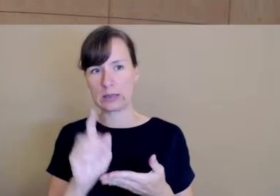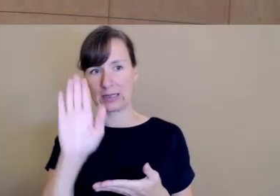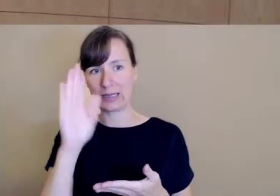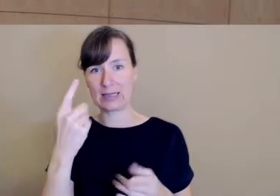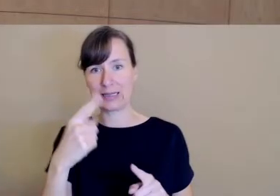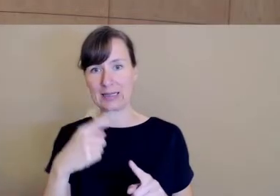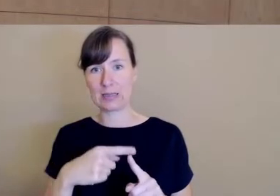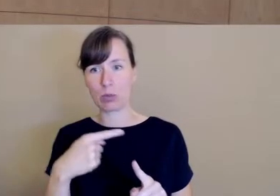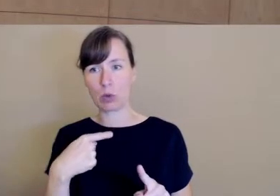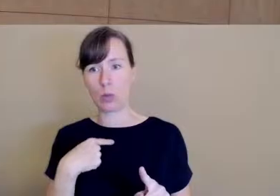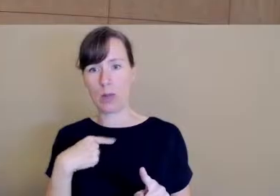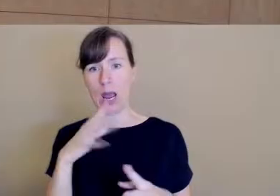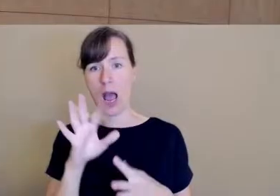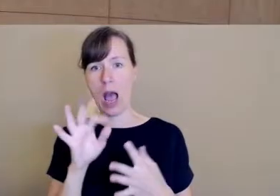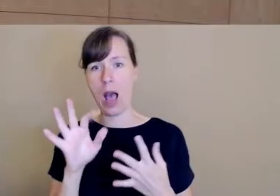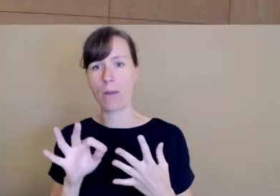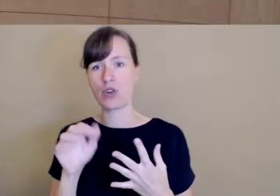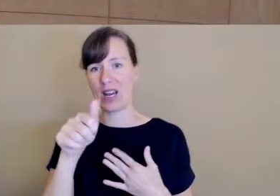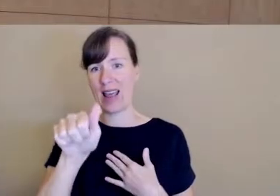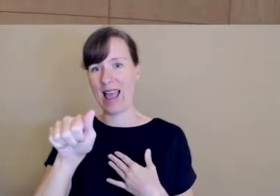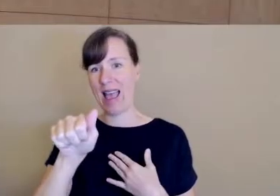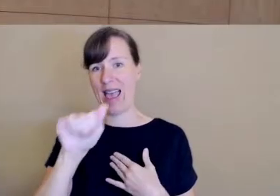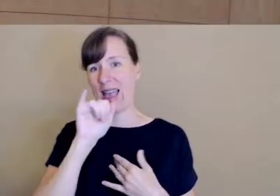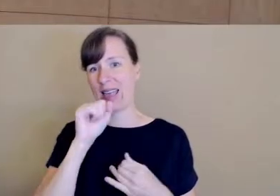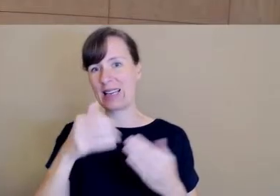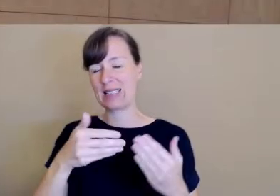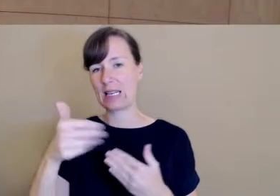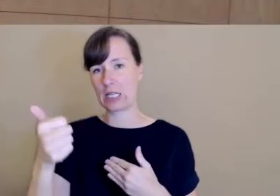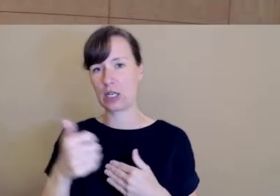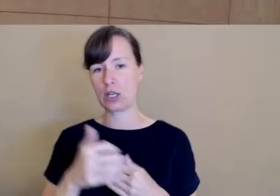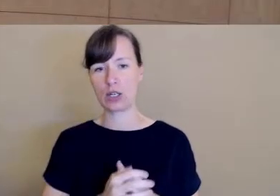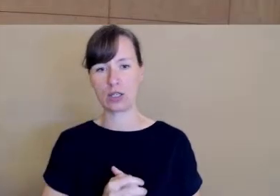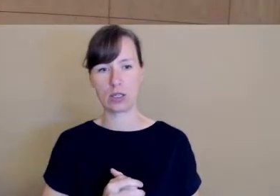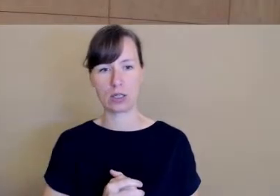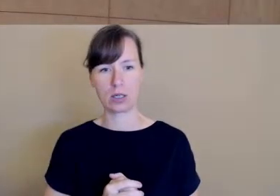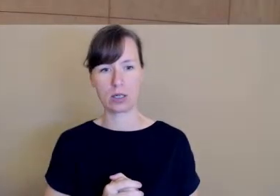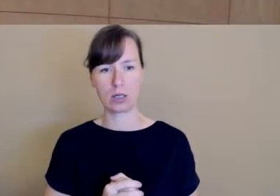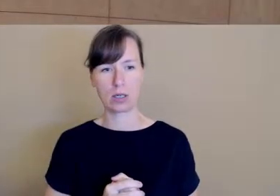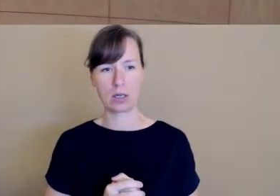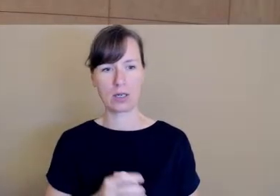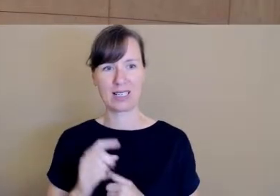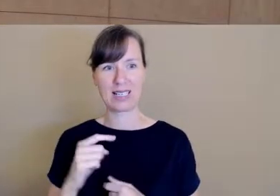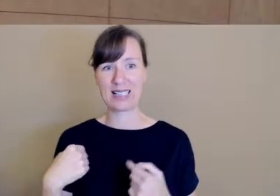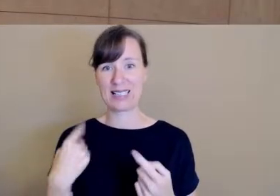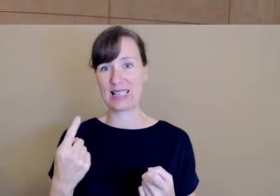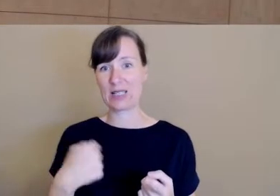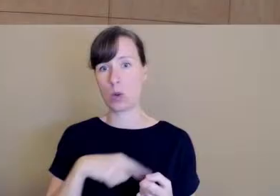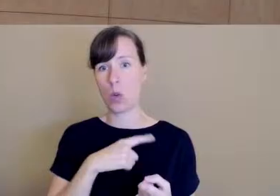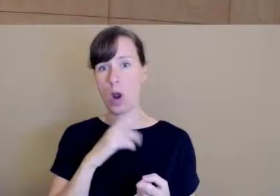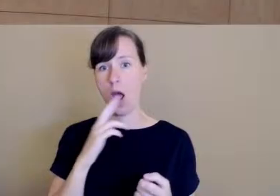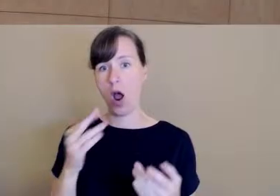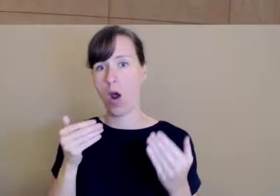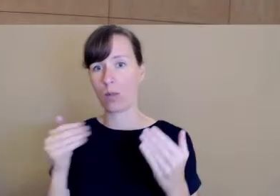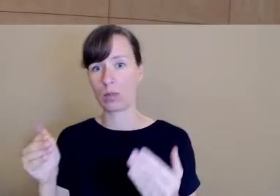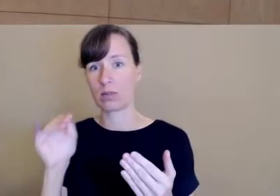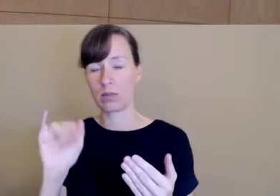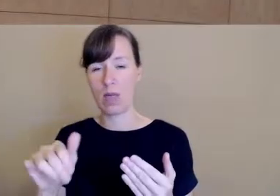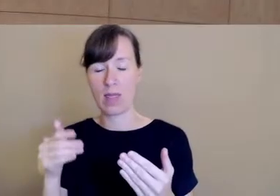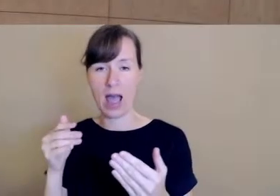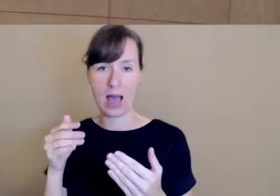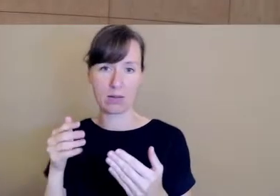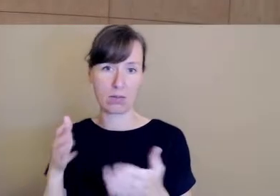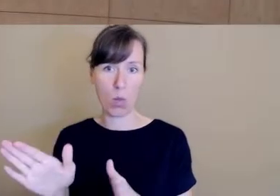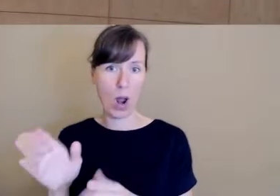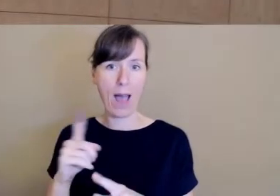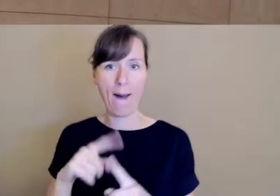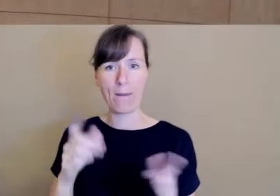me option A is the easier one, since we are indeed proceeding down that road, but I open